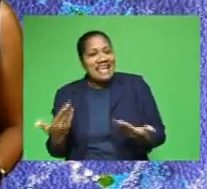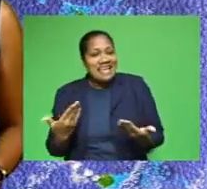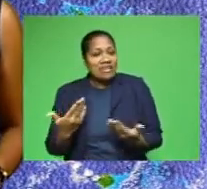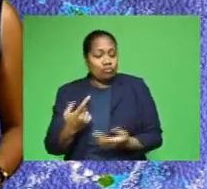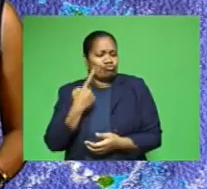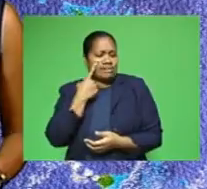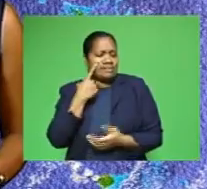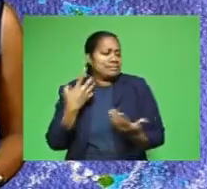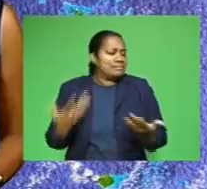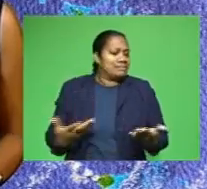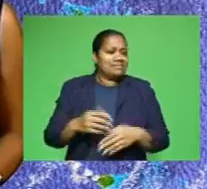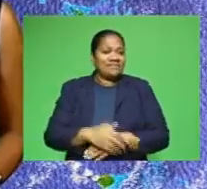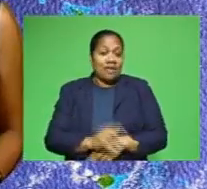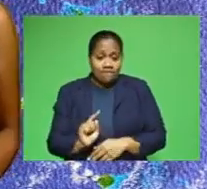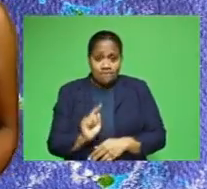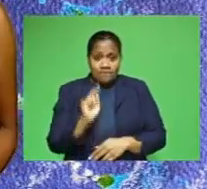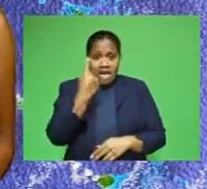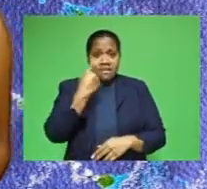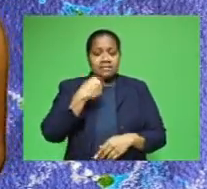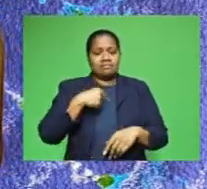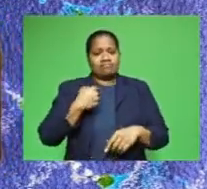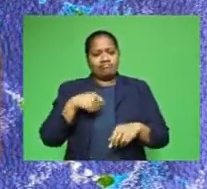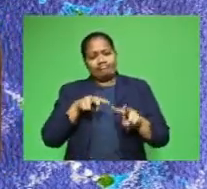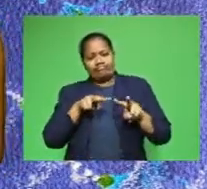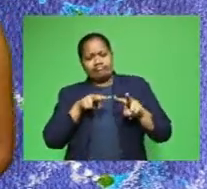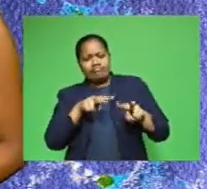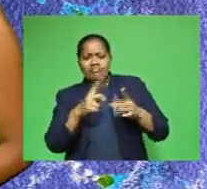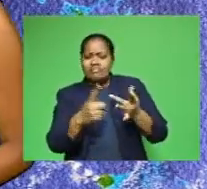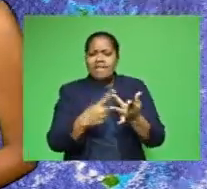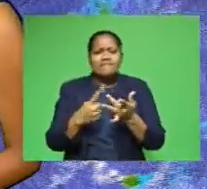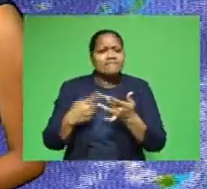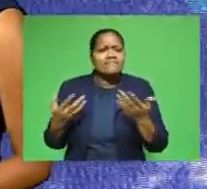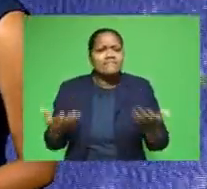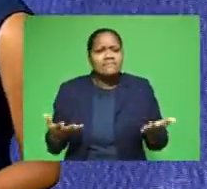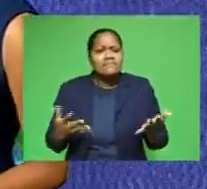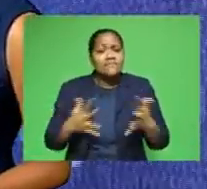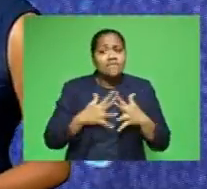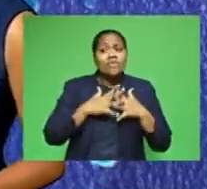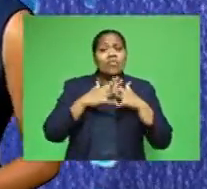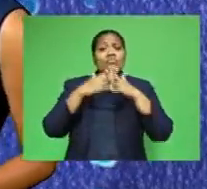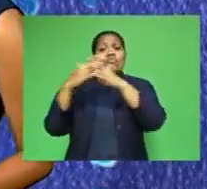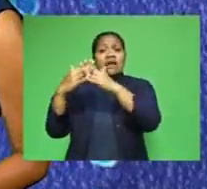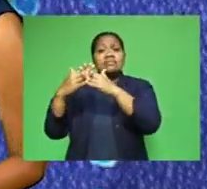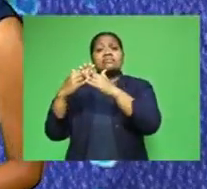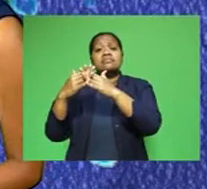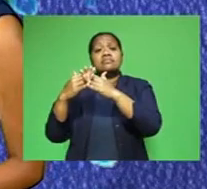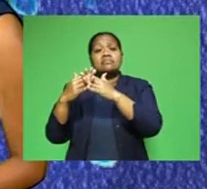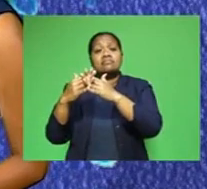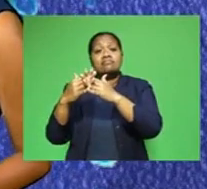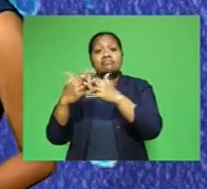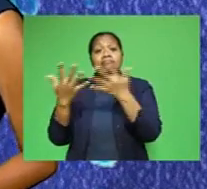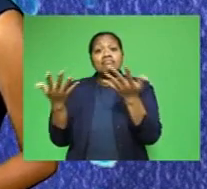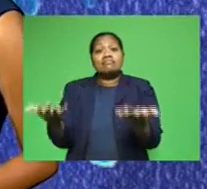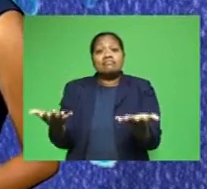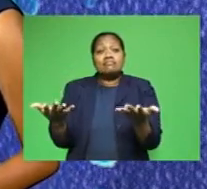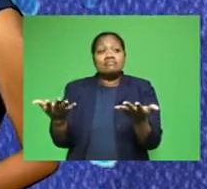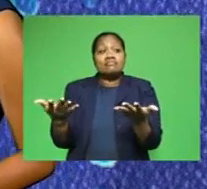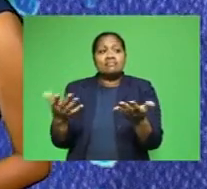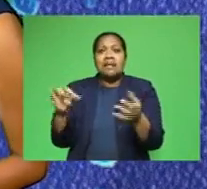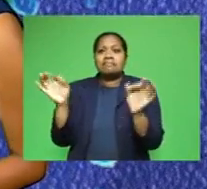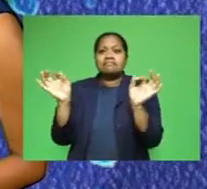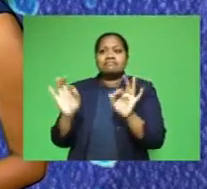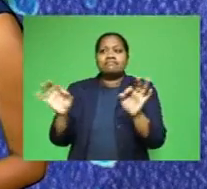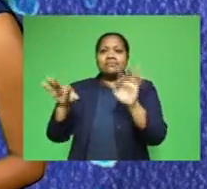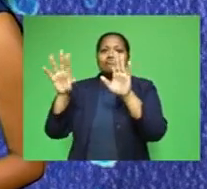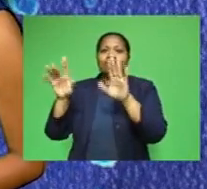a while, but first, a look in the other centers. The west has clear spells, no sign of daytime rain, but